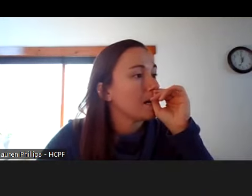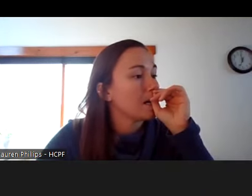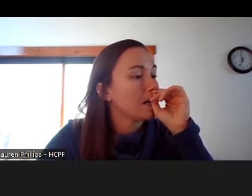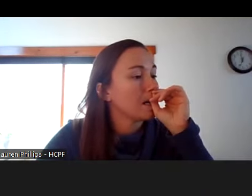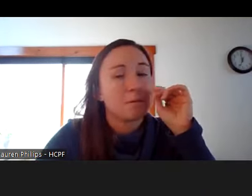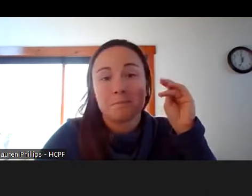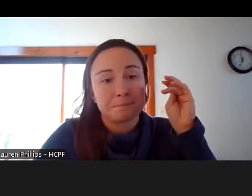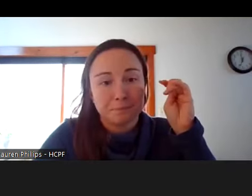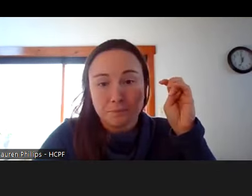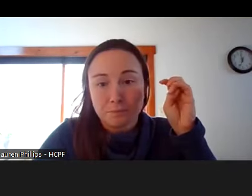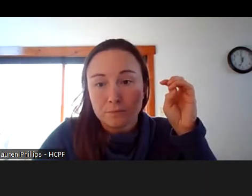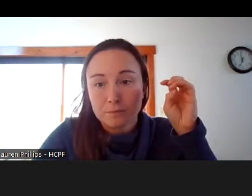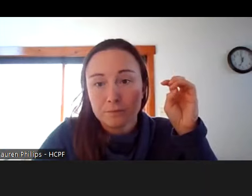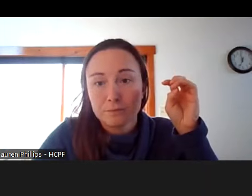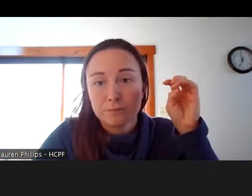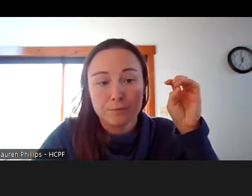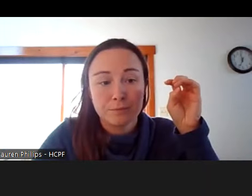out.